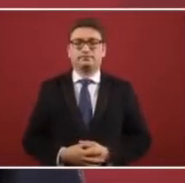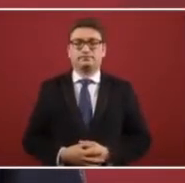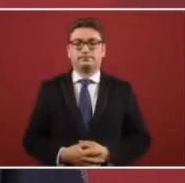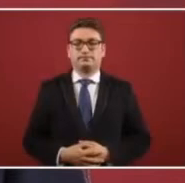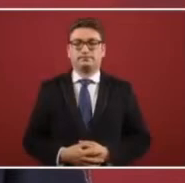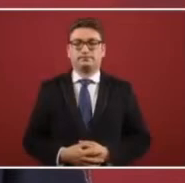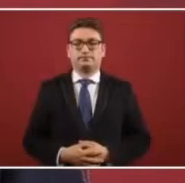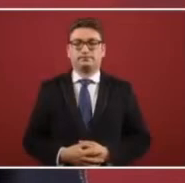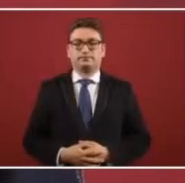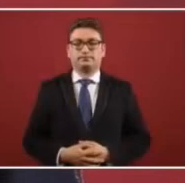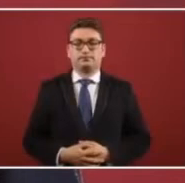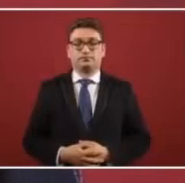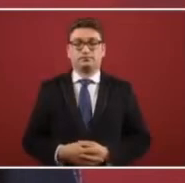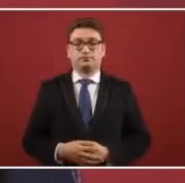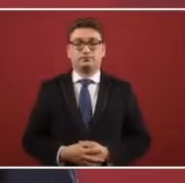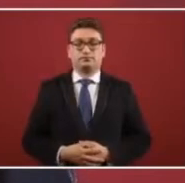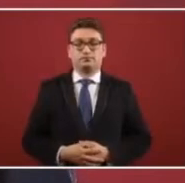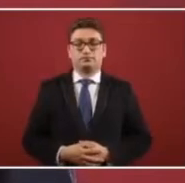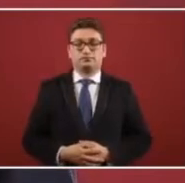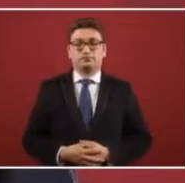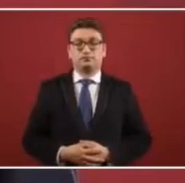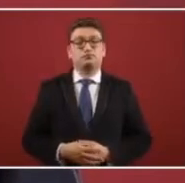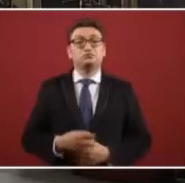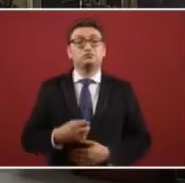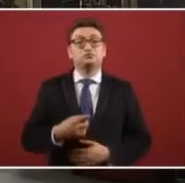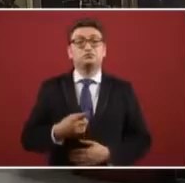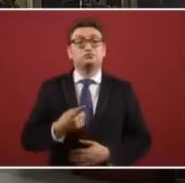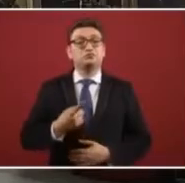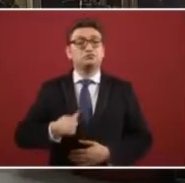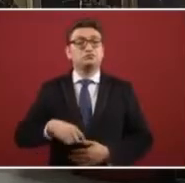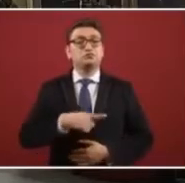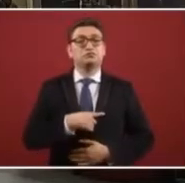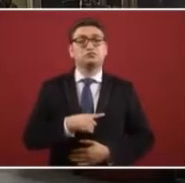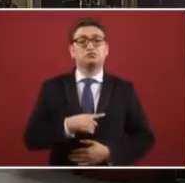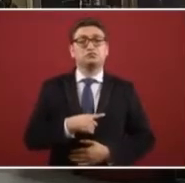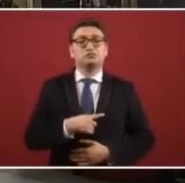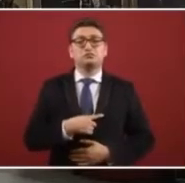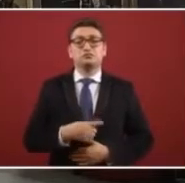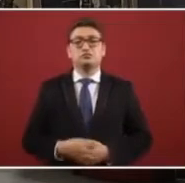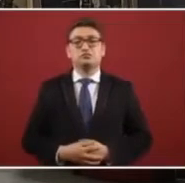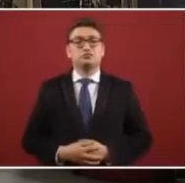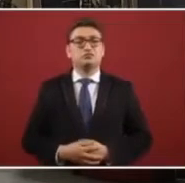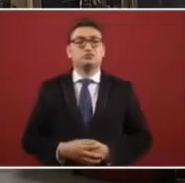We, without making a show,